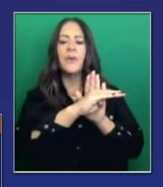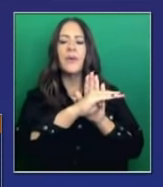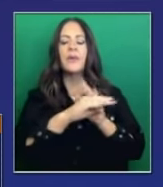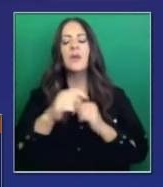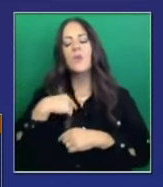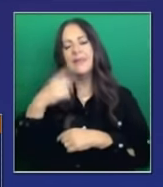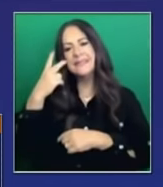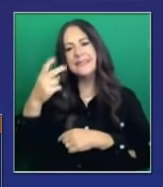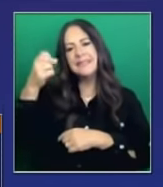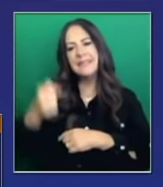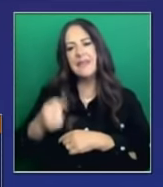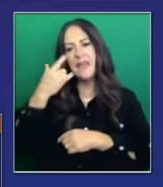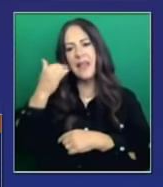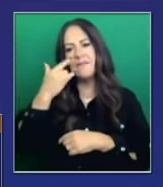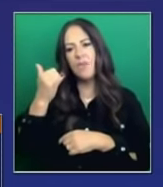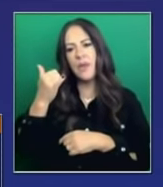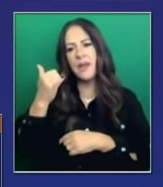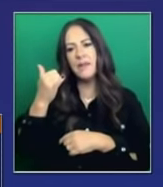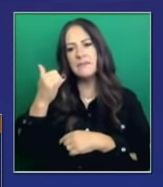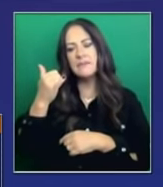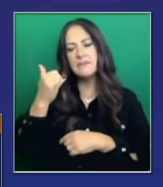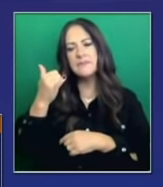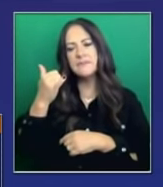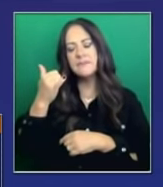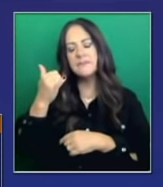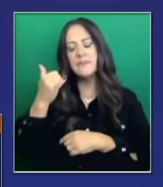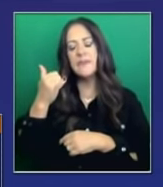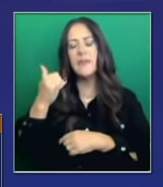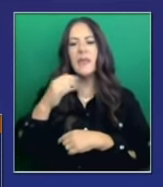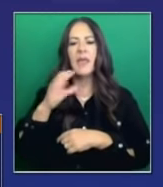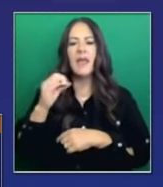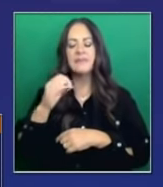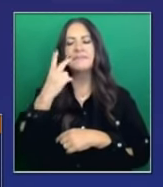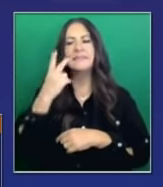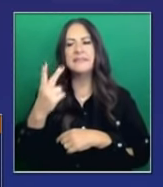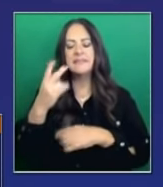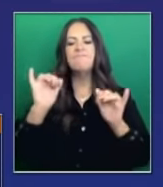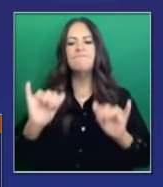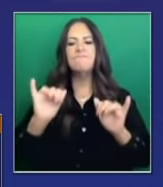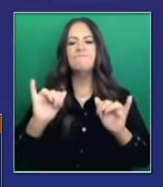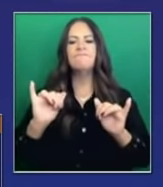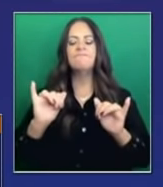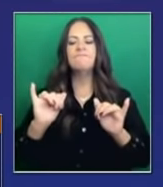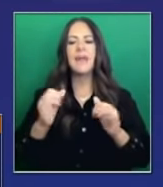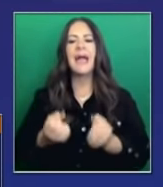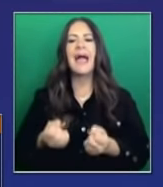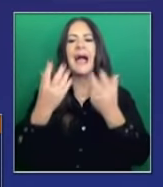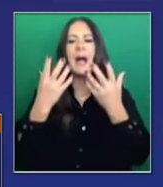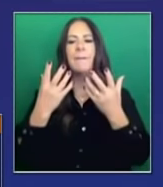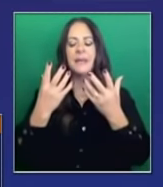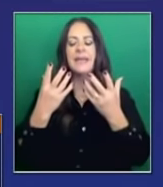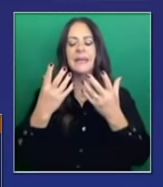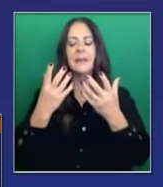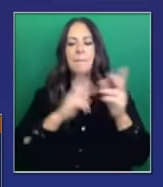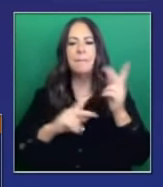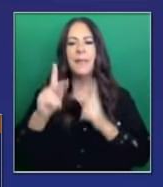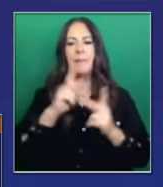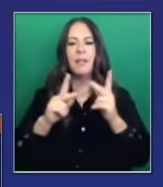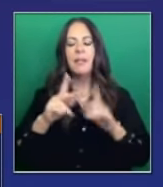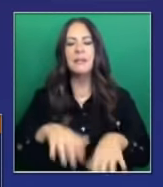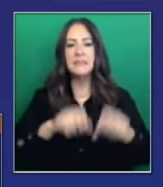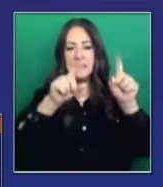broadly, as it relates to the growth, the rate of growth in our case numbers in this state. These numbers